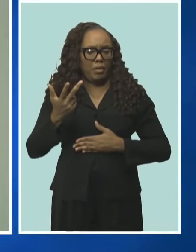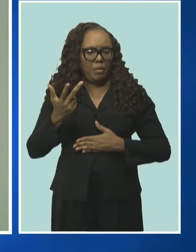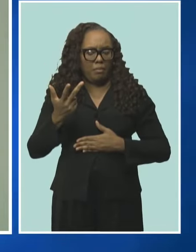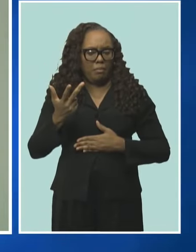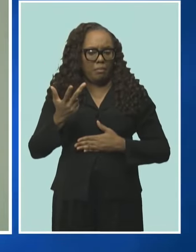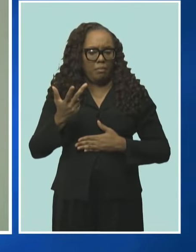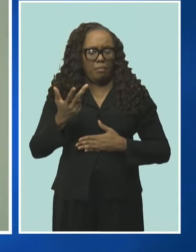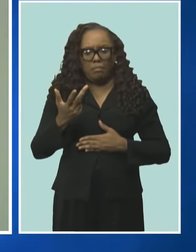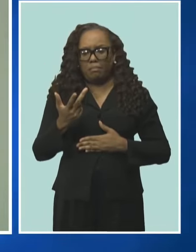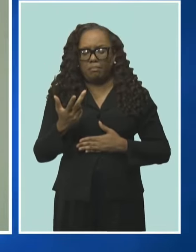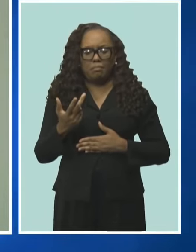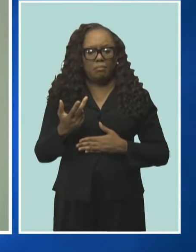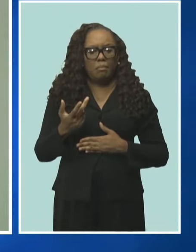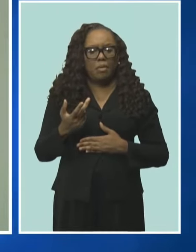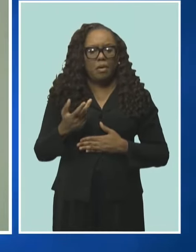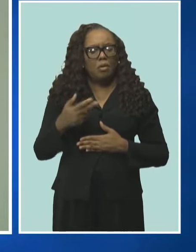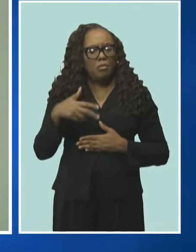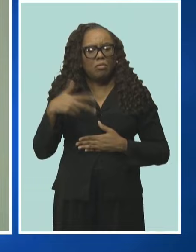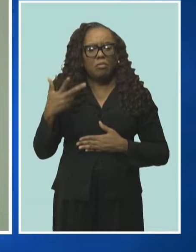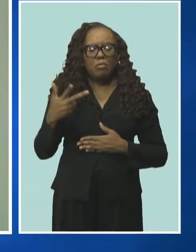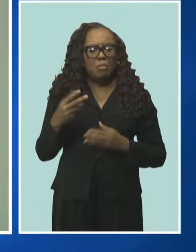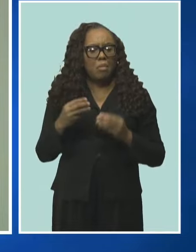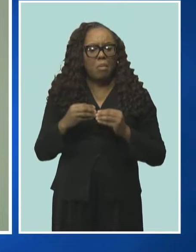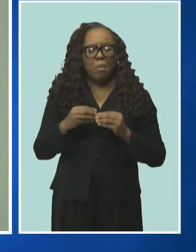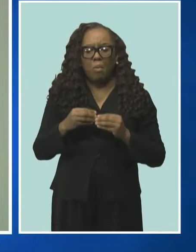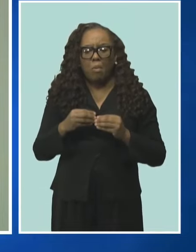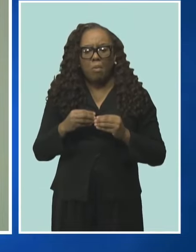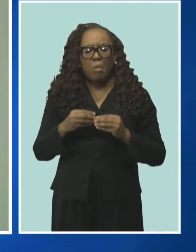or month and a half.